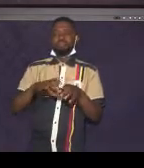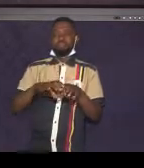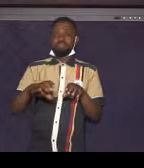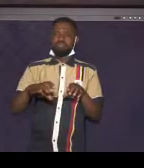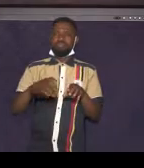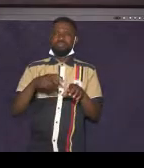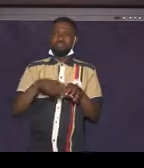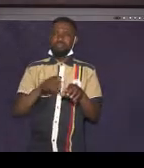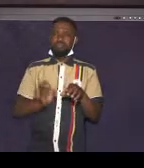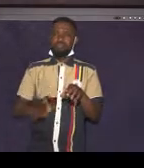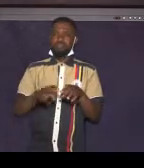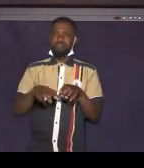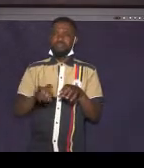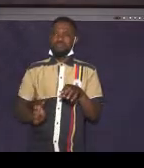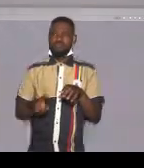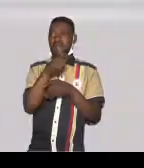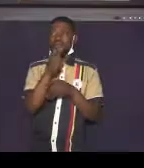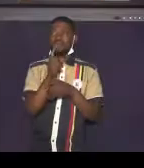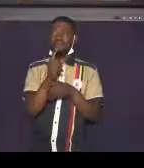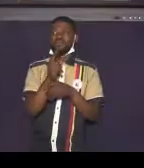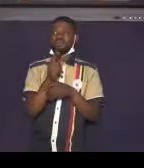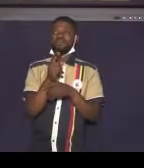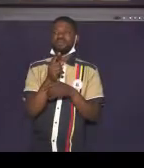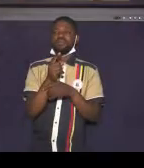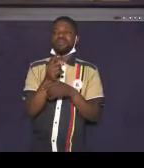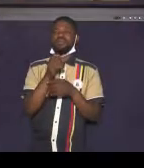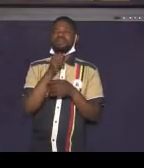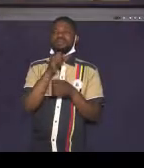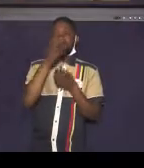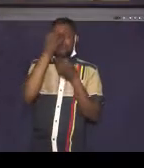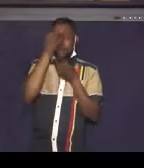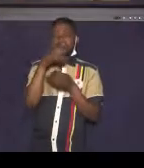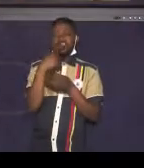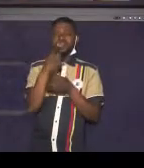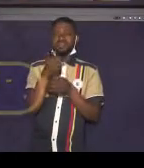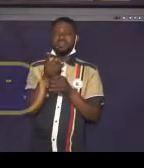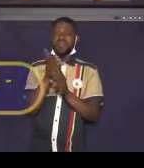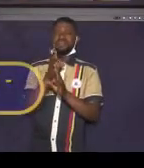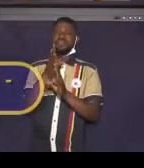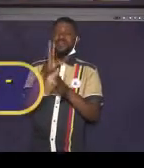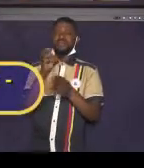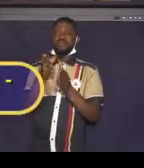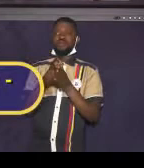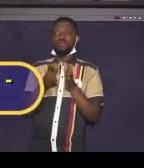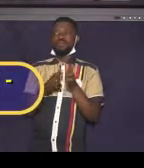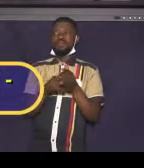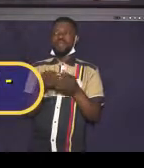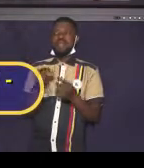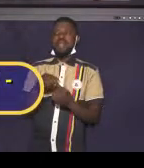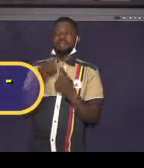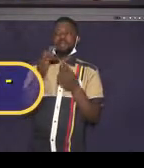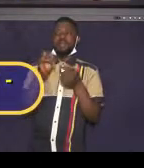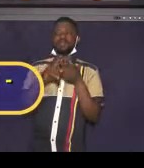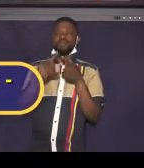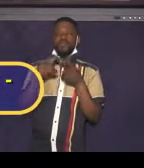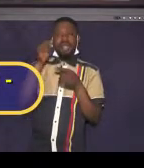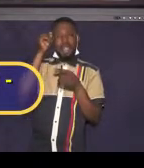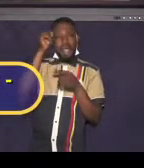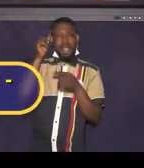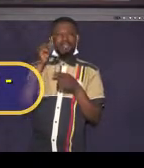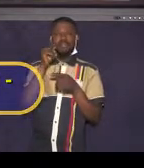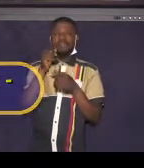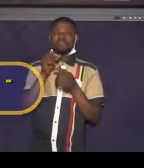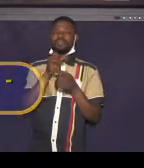cause accident. Next, disobeying traffic rules, especially to the adults.